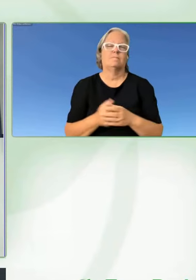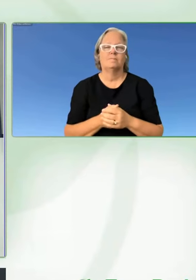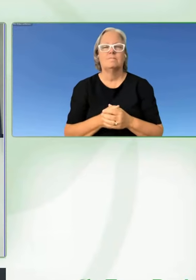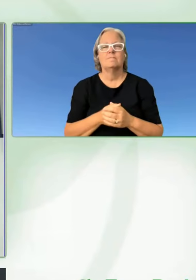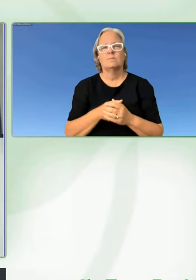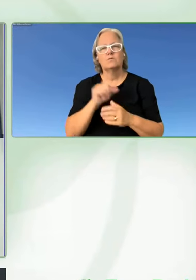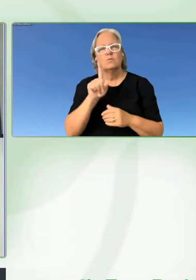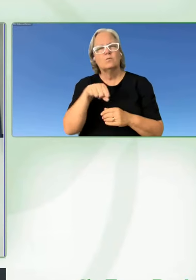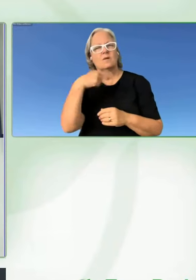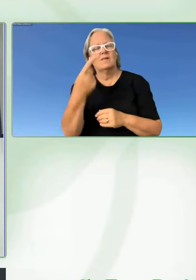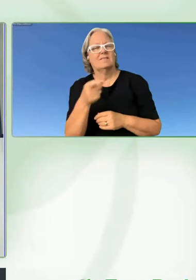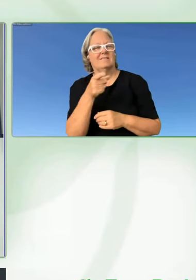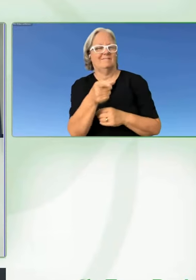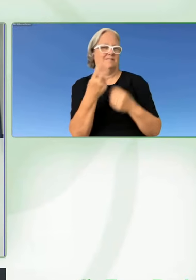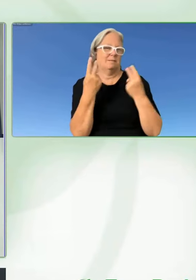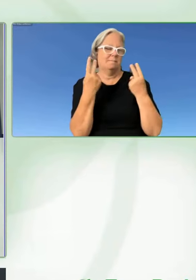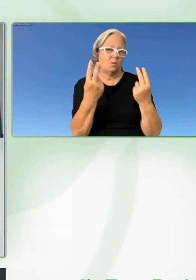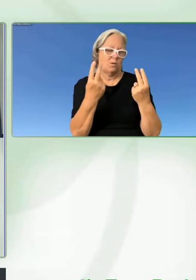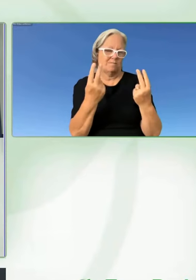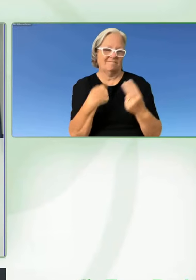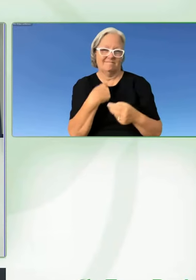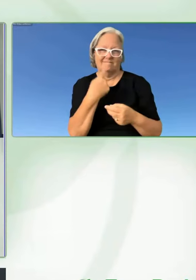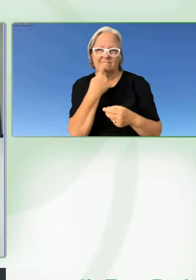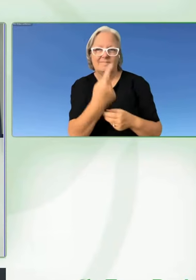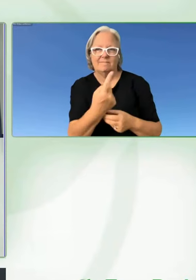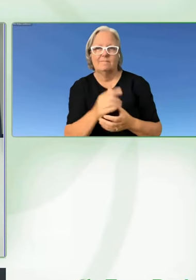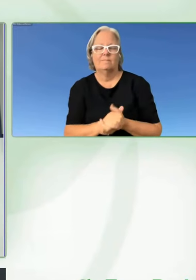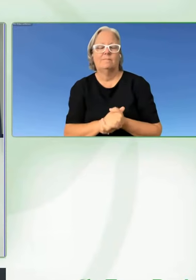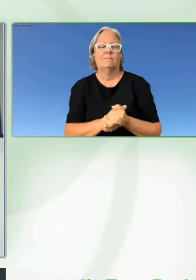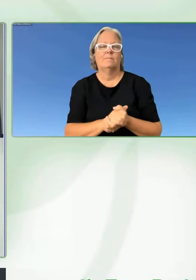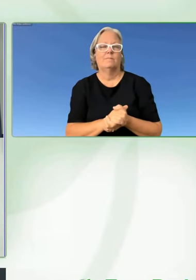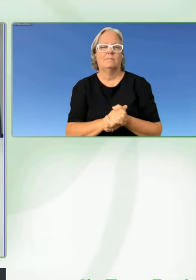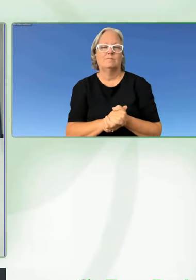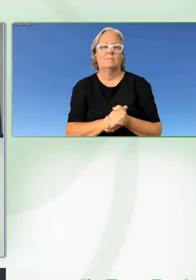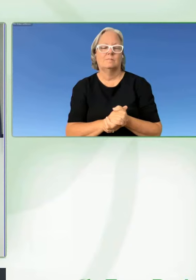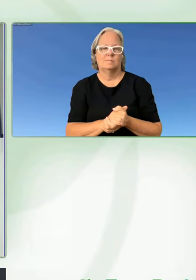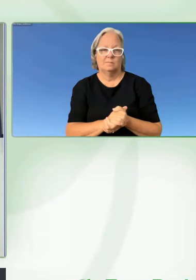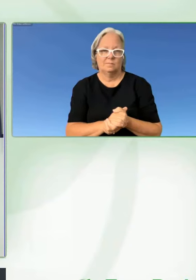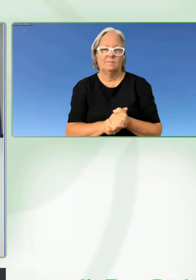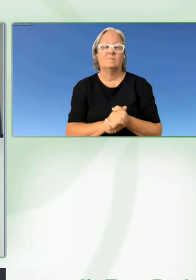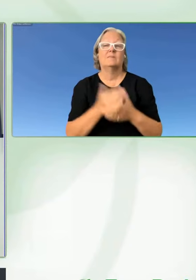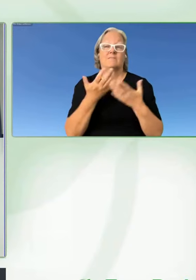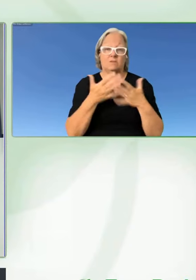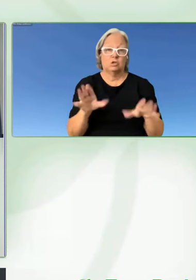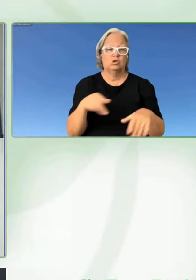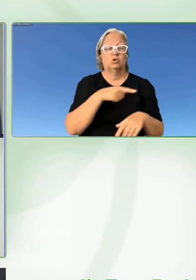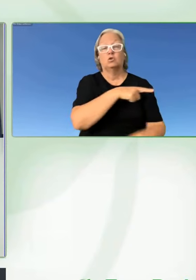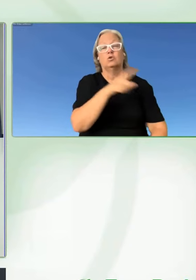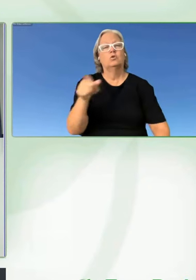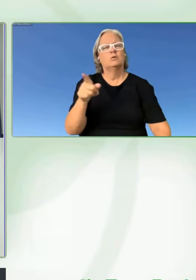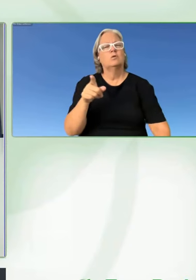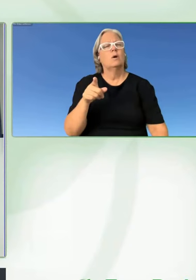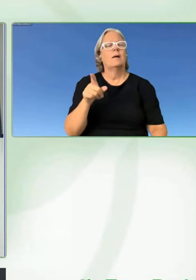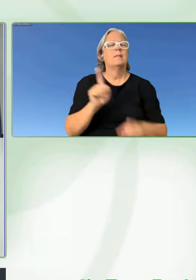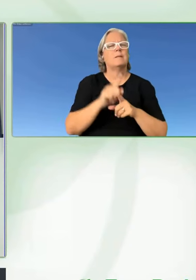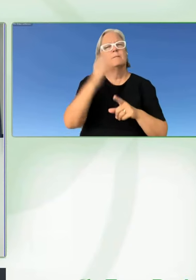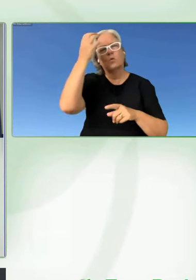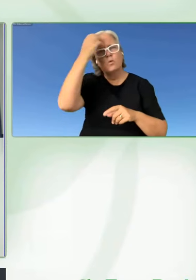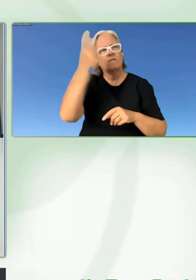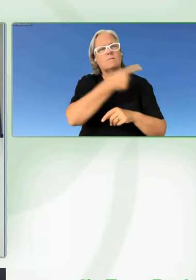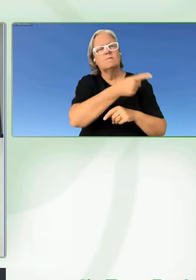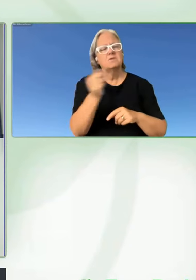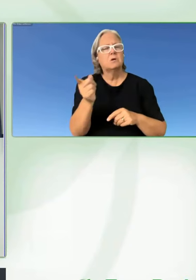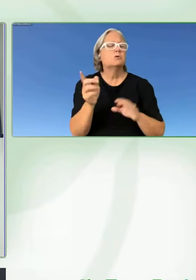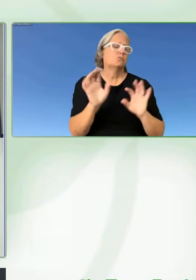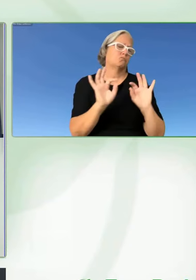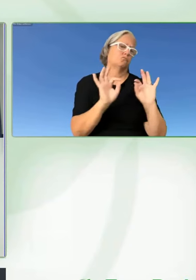important directive that has also reached a political agreement in February, and that's the proposed